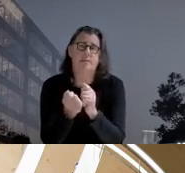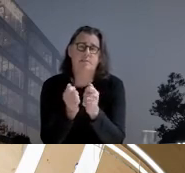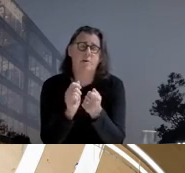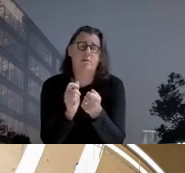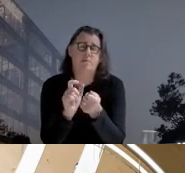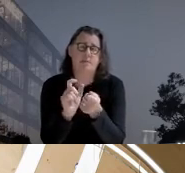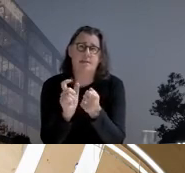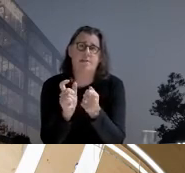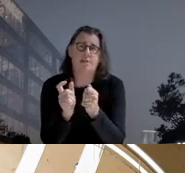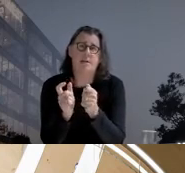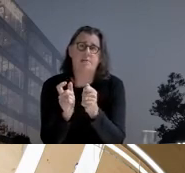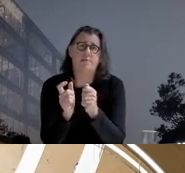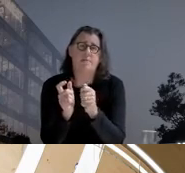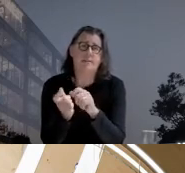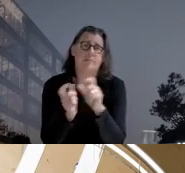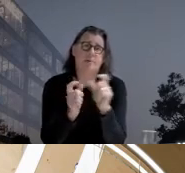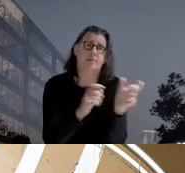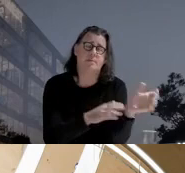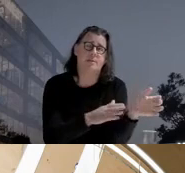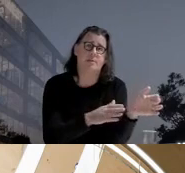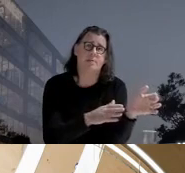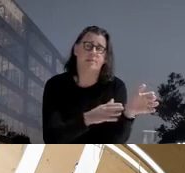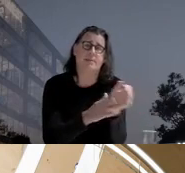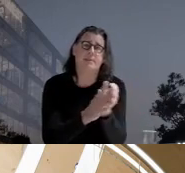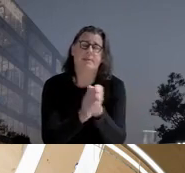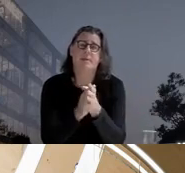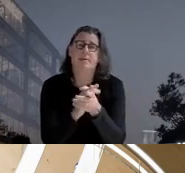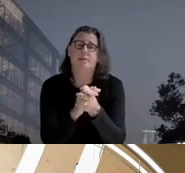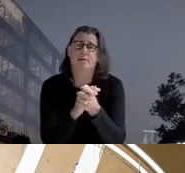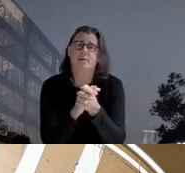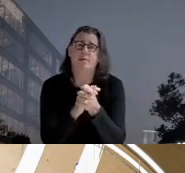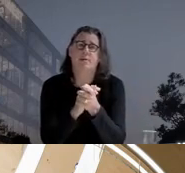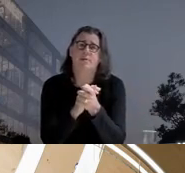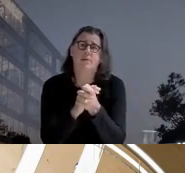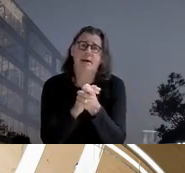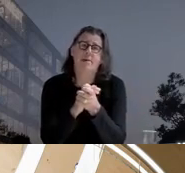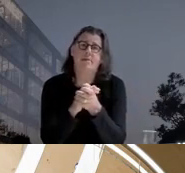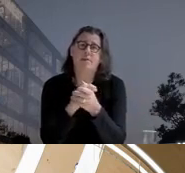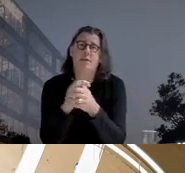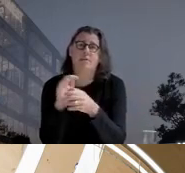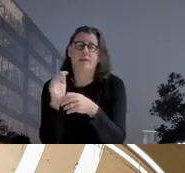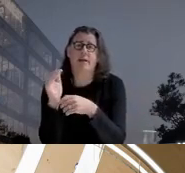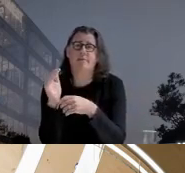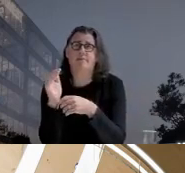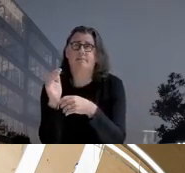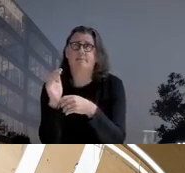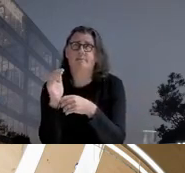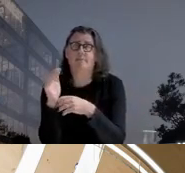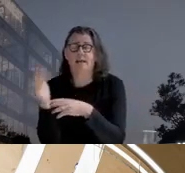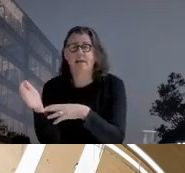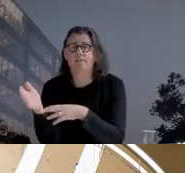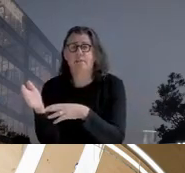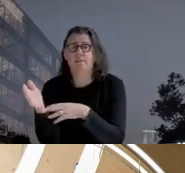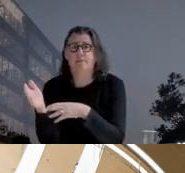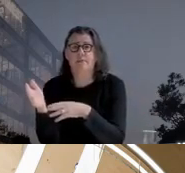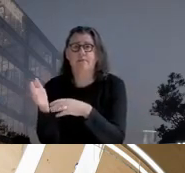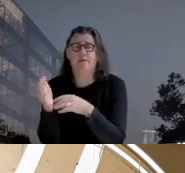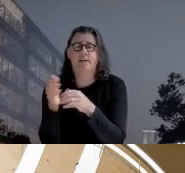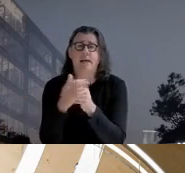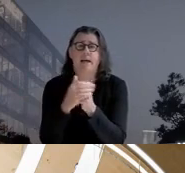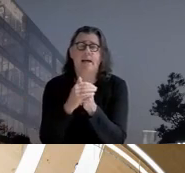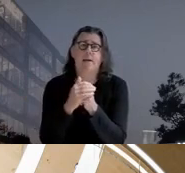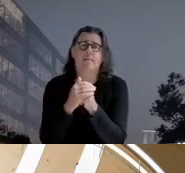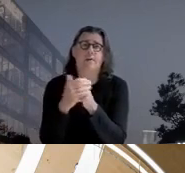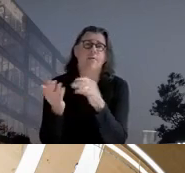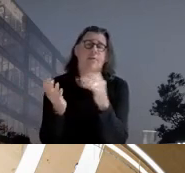make the biggest, smallest percentage change will make the biggest percentage impact. So rather than changing out facade